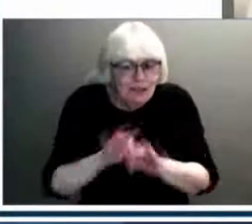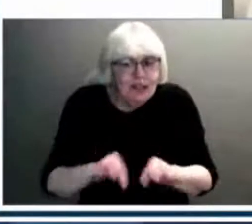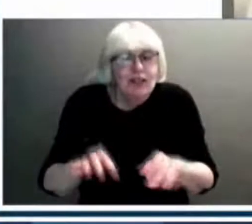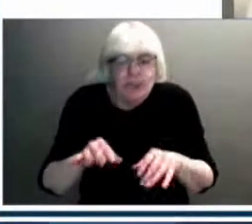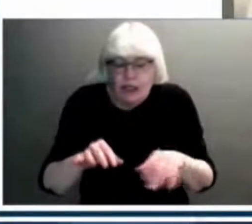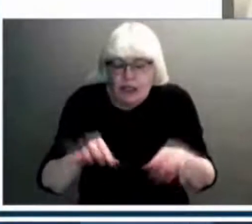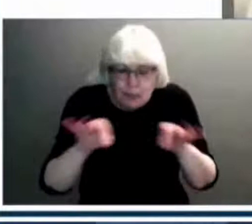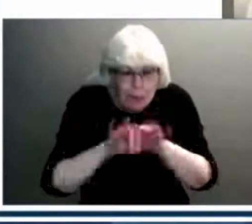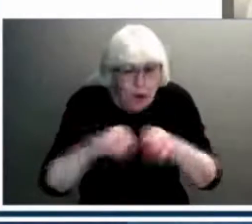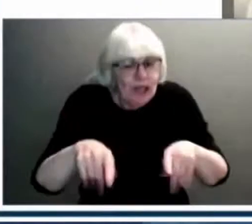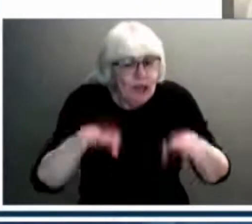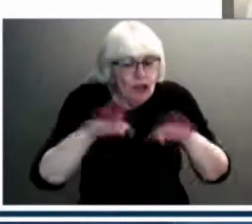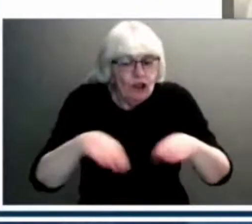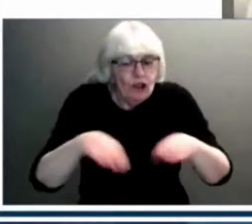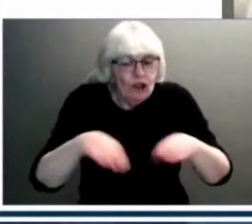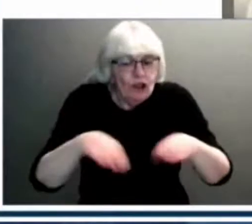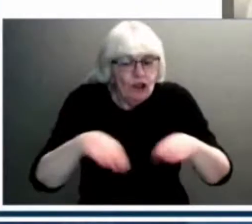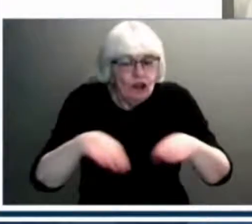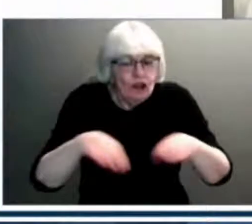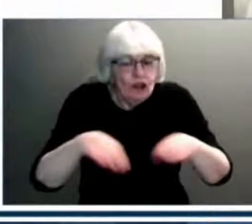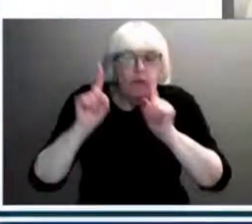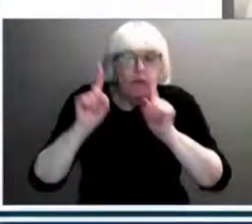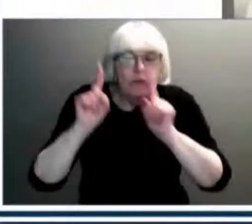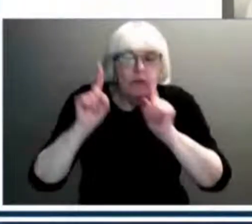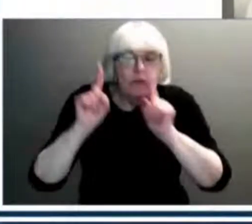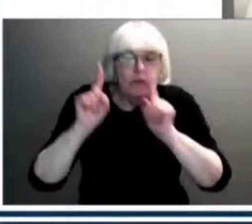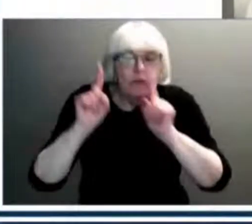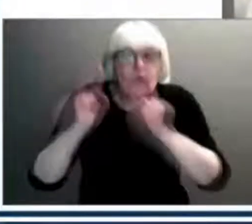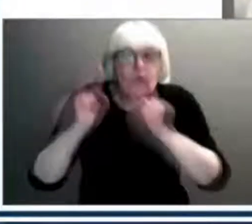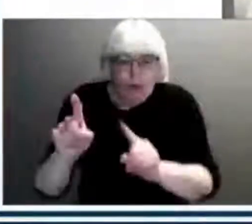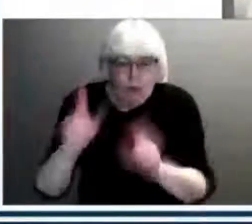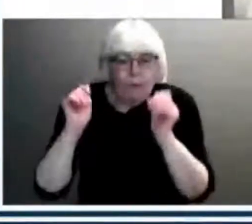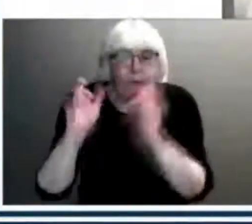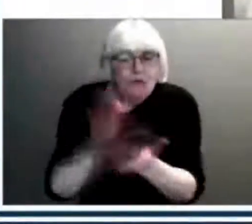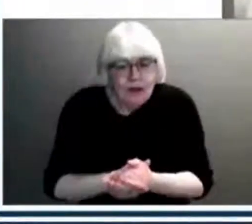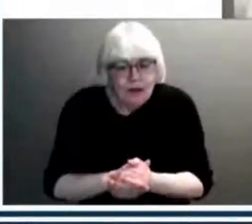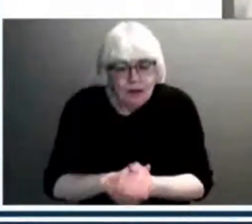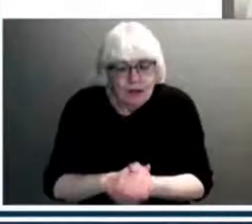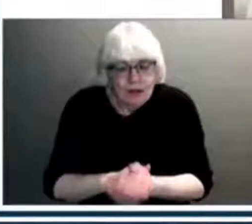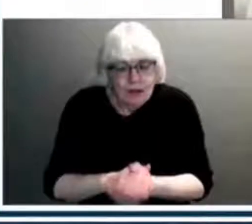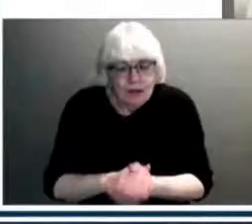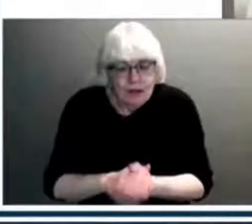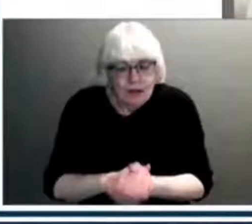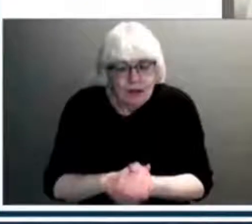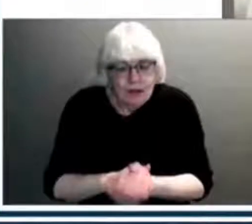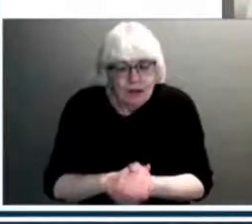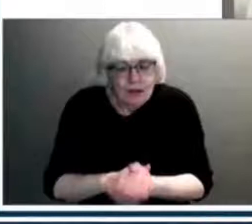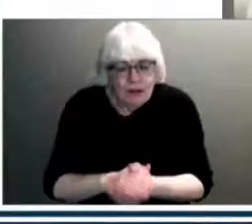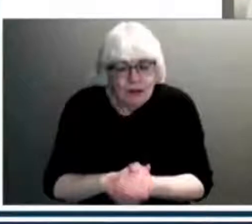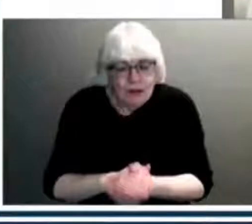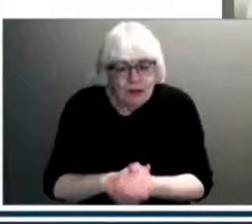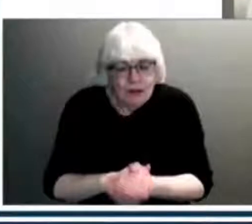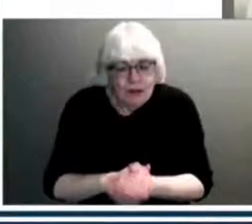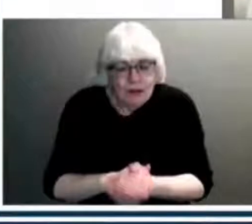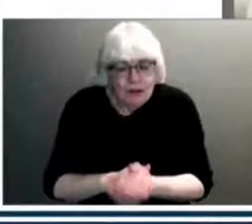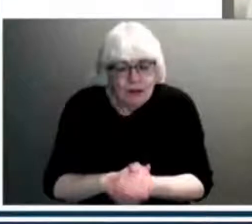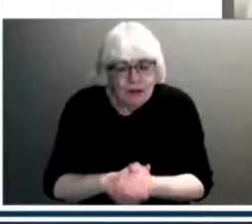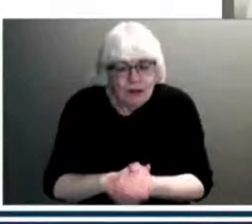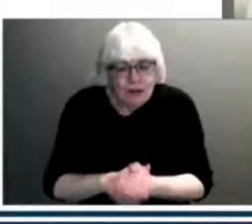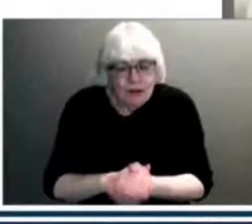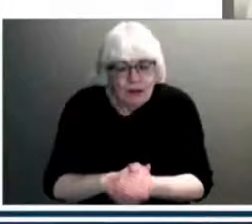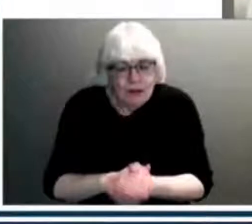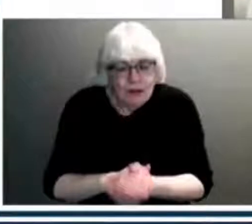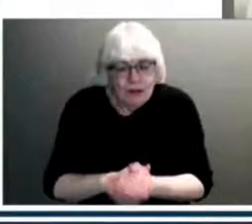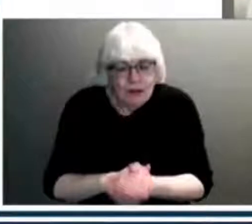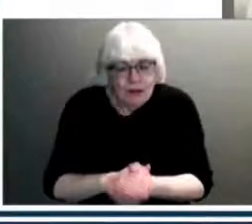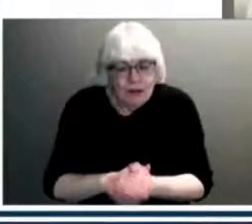And Dr. Strang, you mentioned 3.6 million more rapid tests you're hoping to arrive in the next few weeks, but that doesn't mean the province is